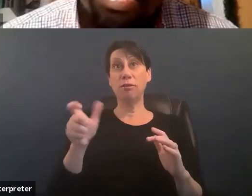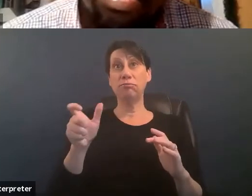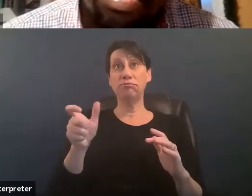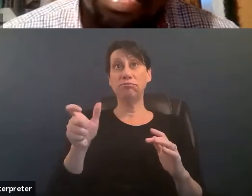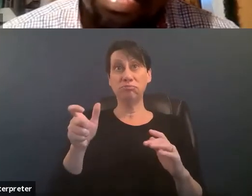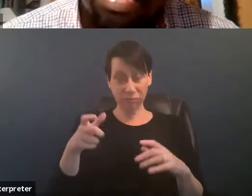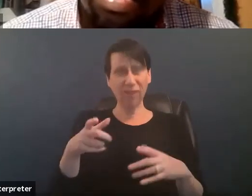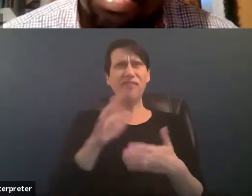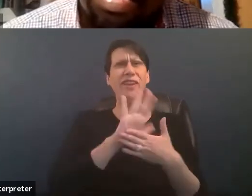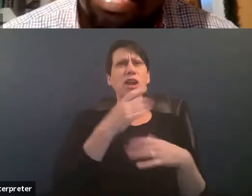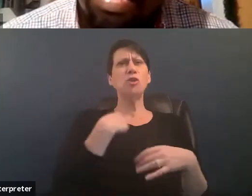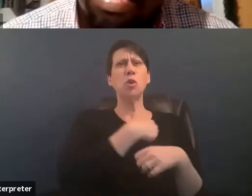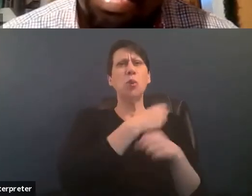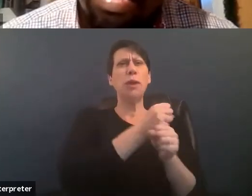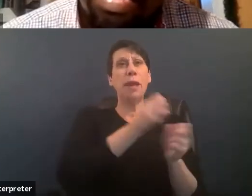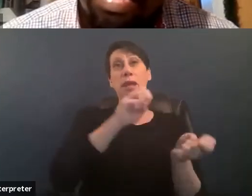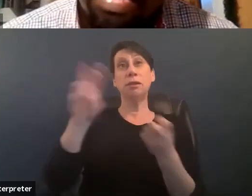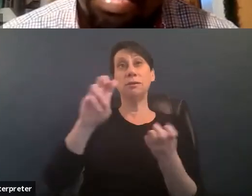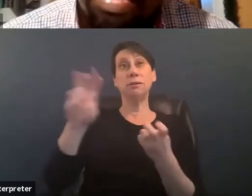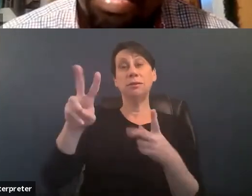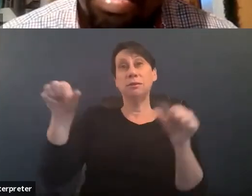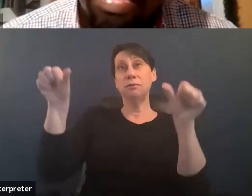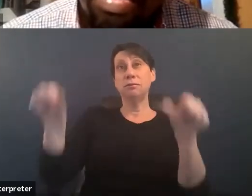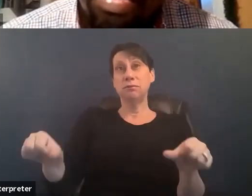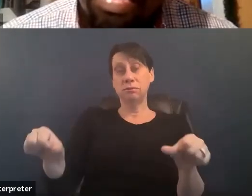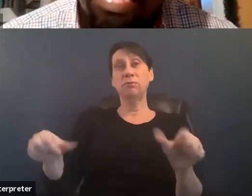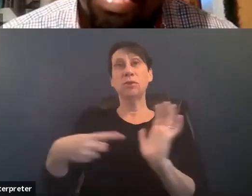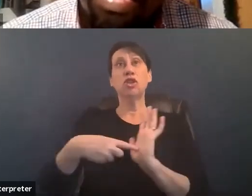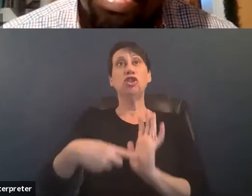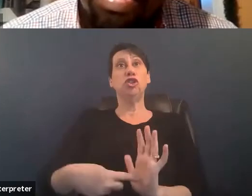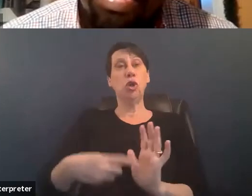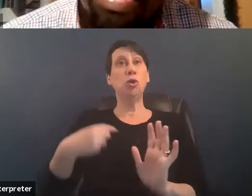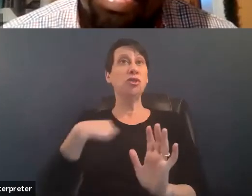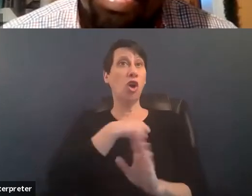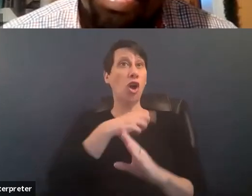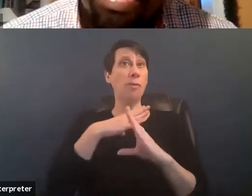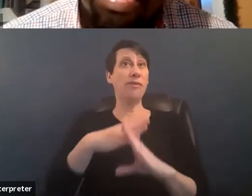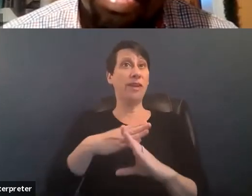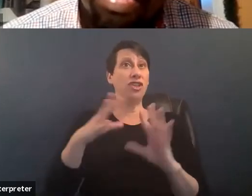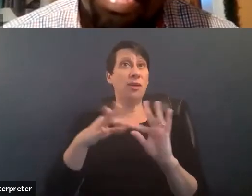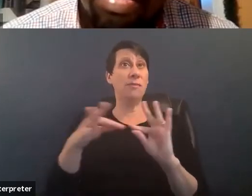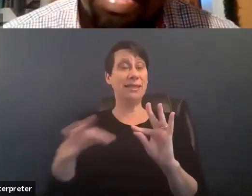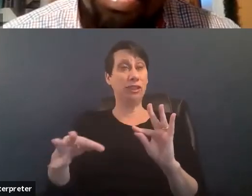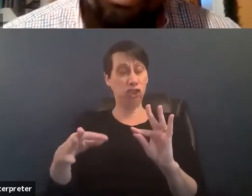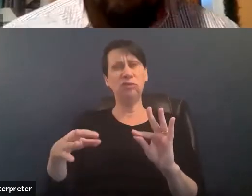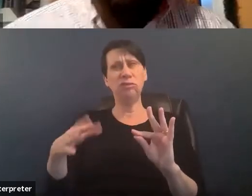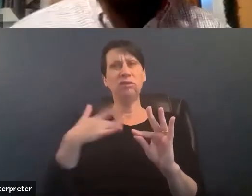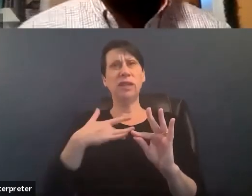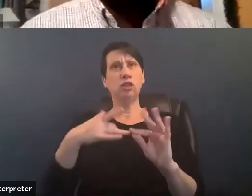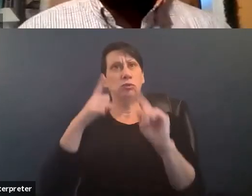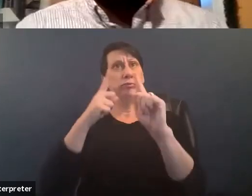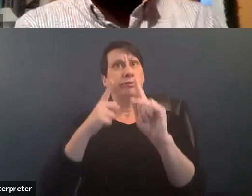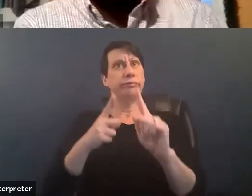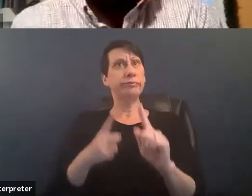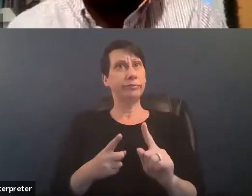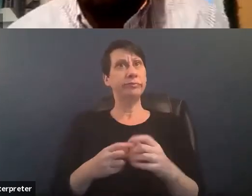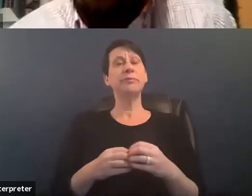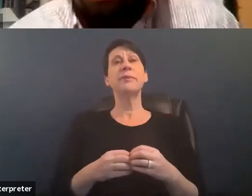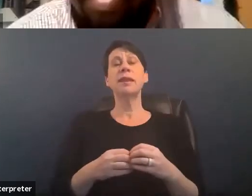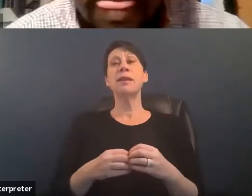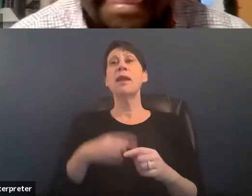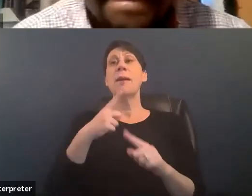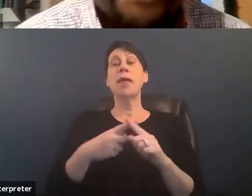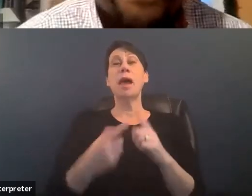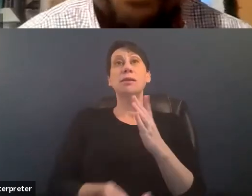of boil our prevention messaging down to the essentials, and we accompany those with lesson